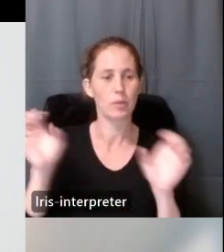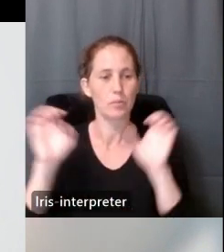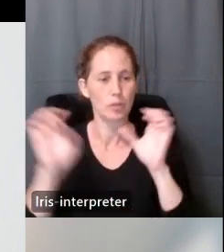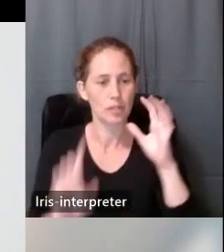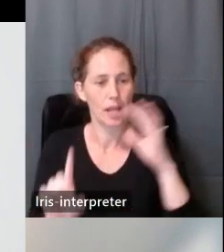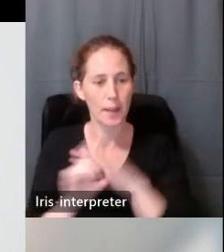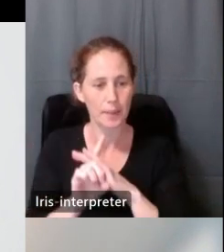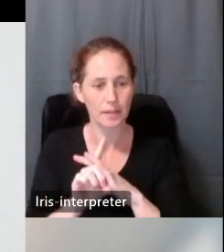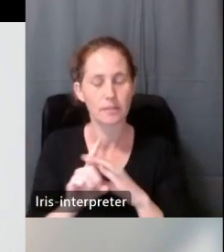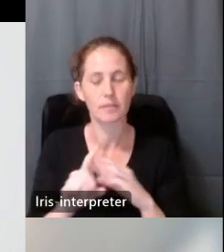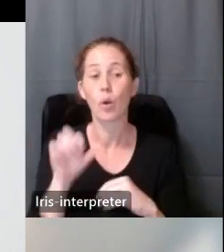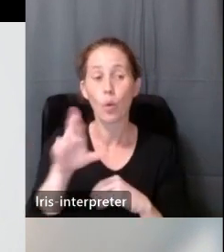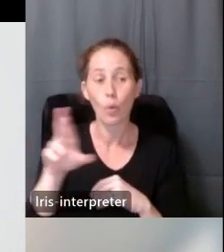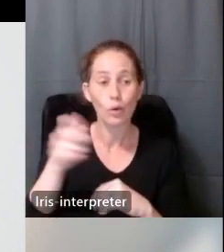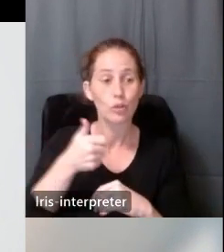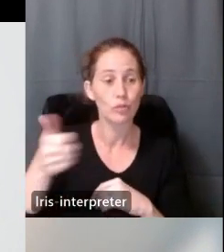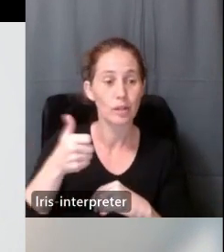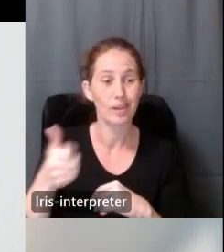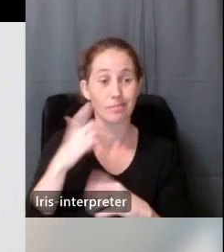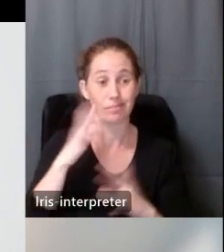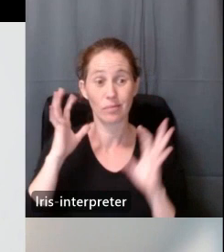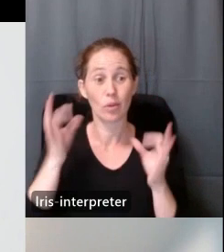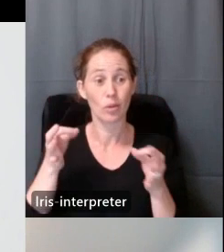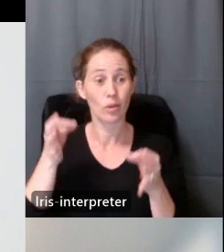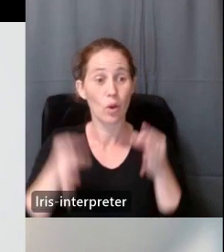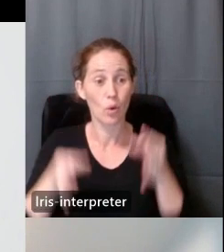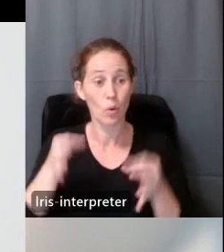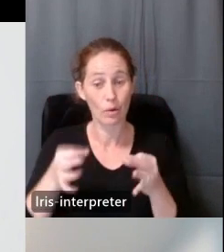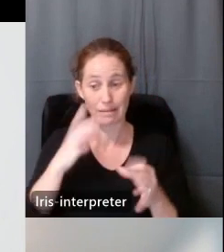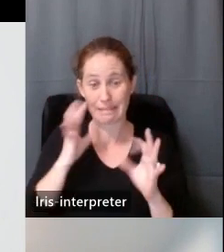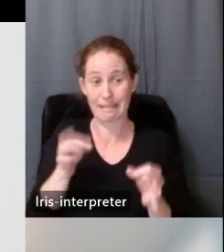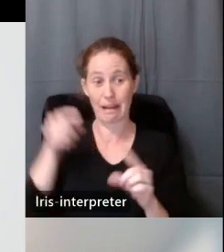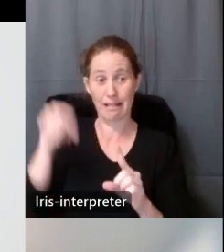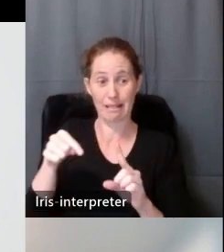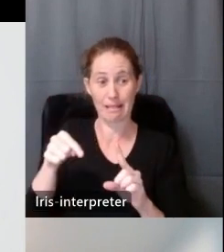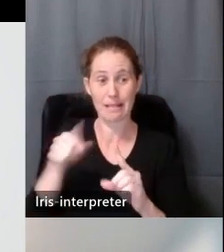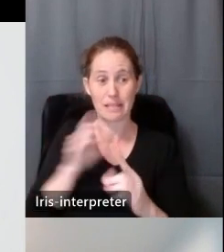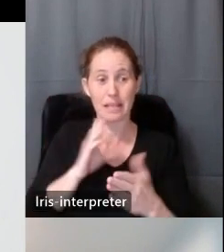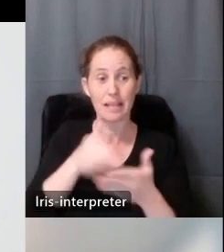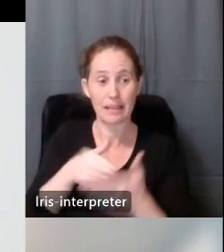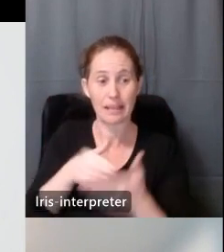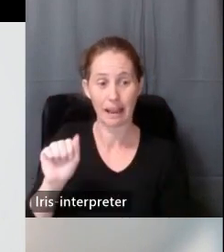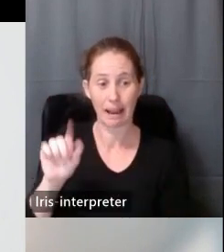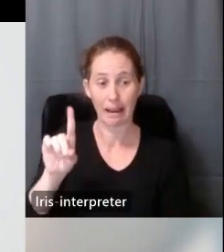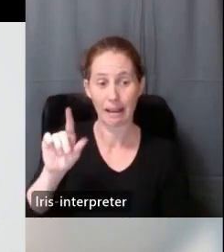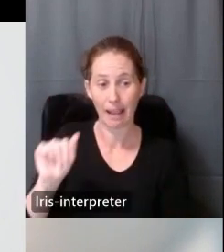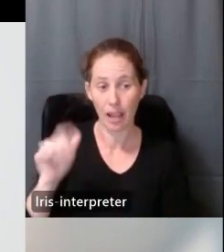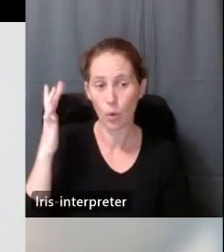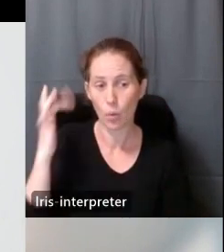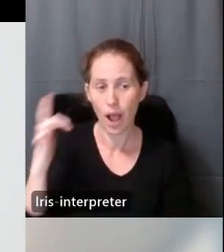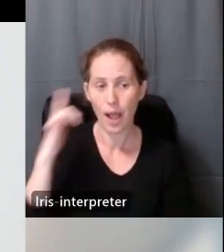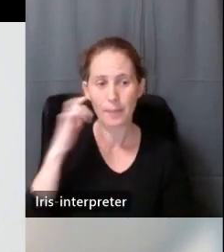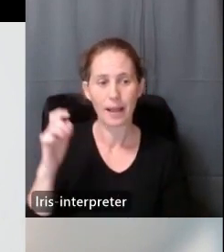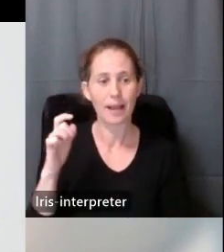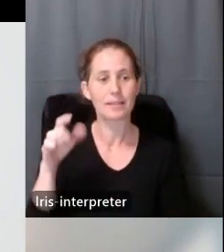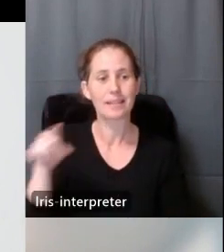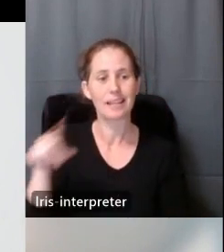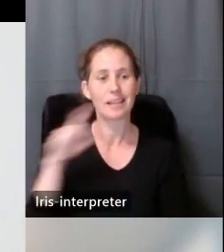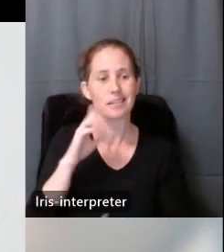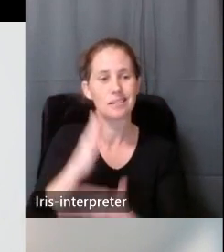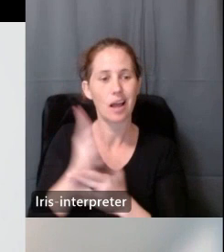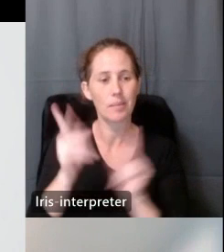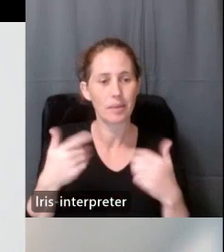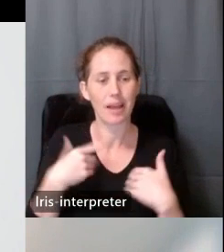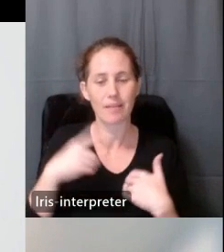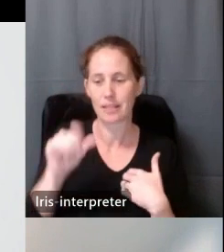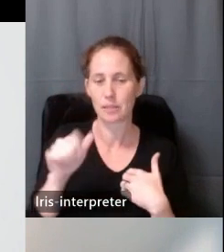transportation. The court held that this particular issue violated the ADA because it deprived people with disabilities